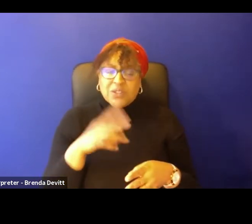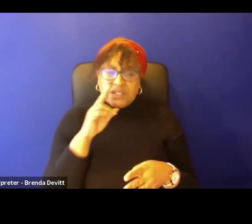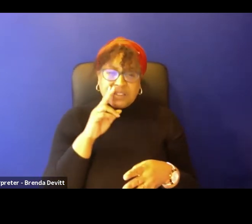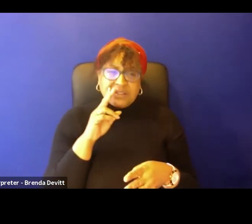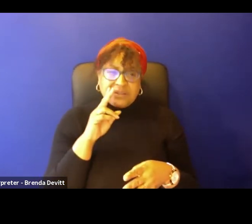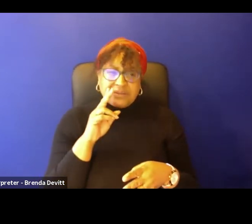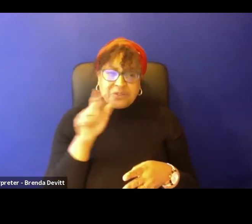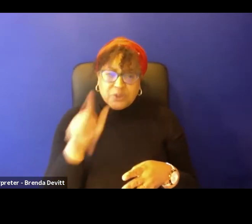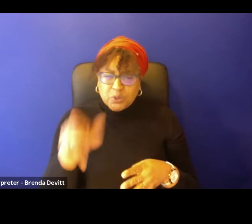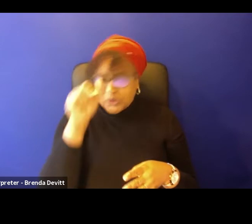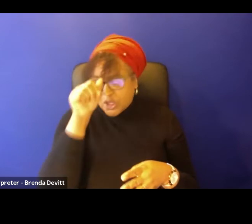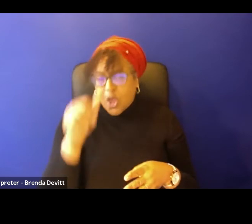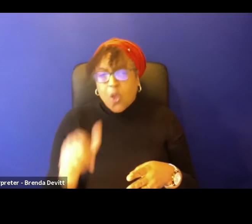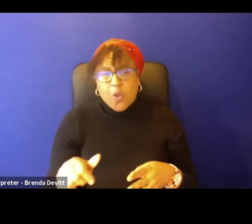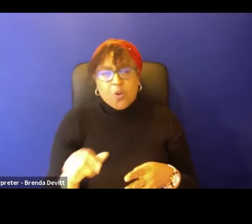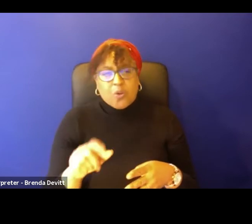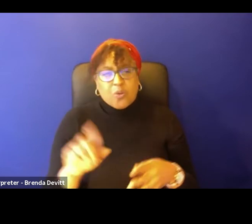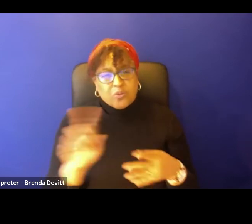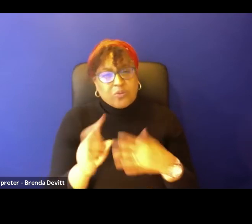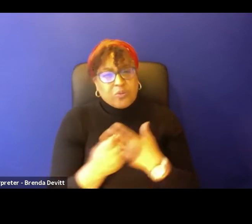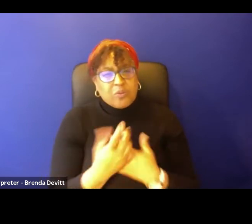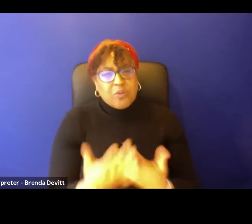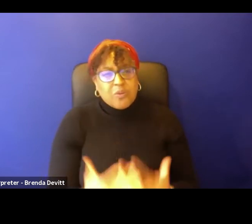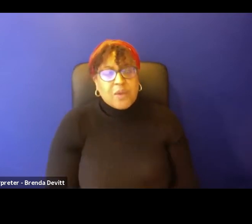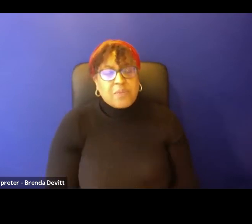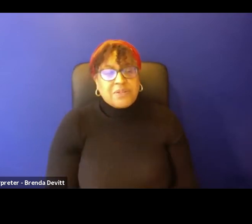professionals. I'll just continue with my